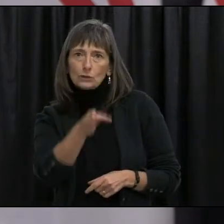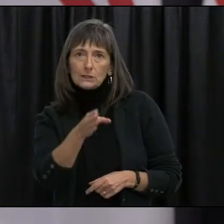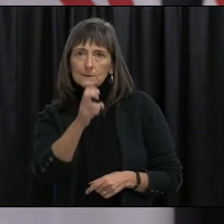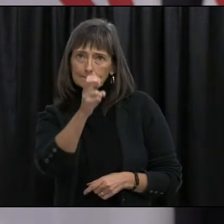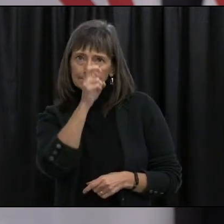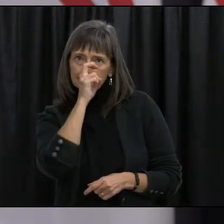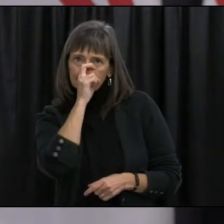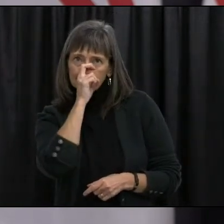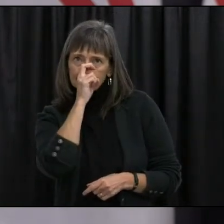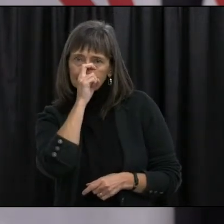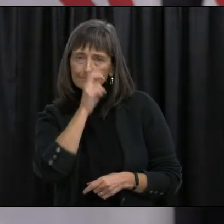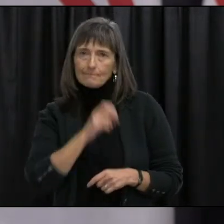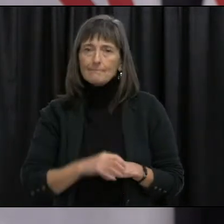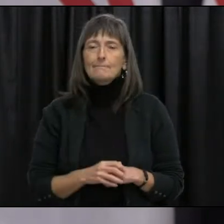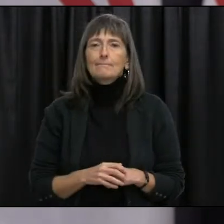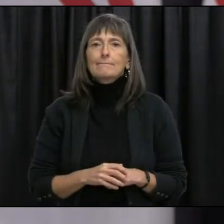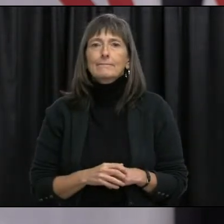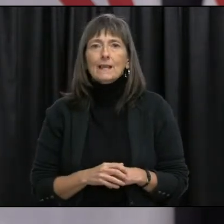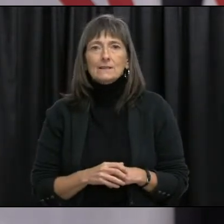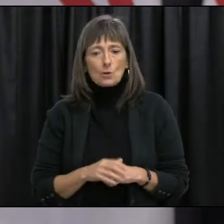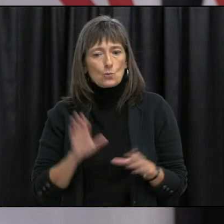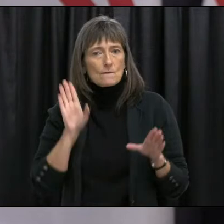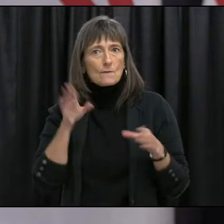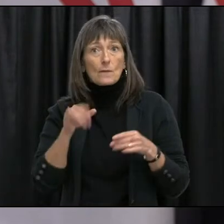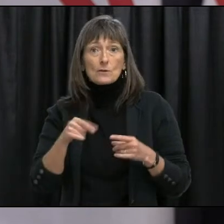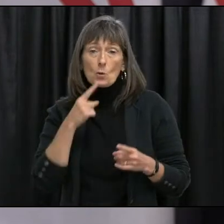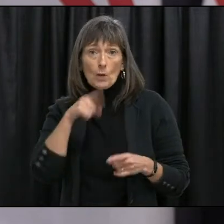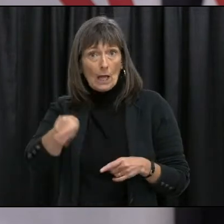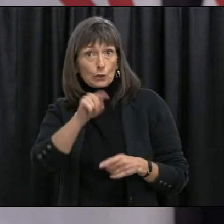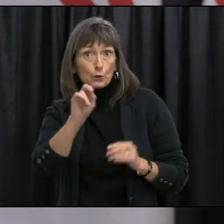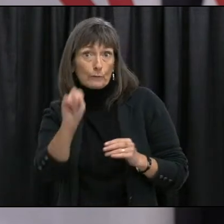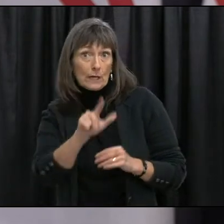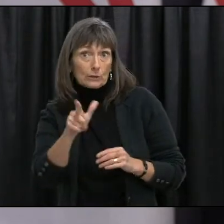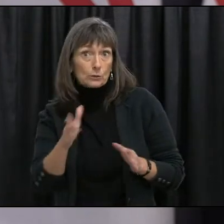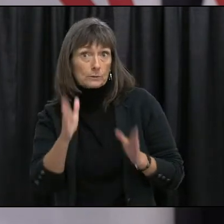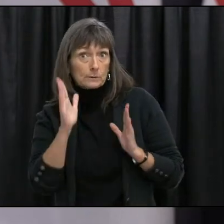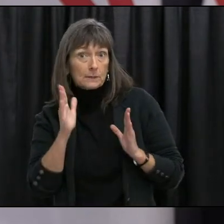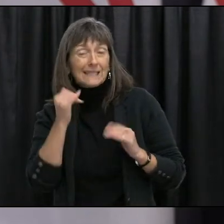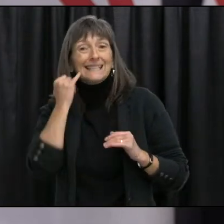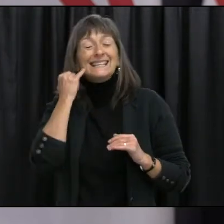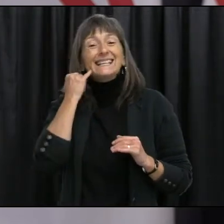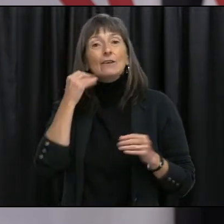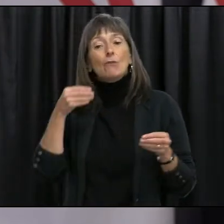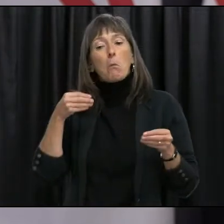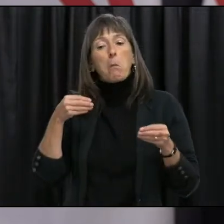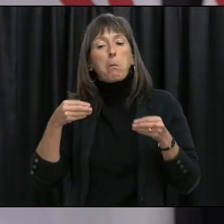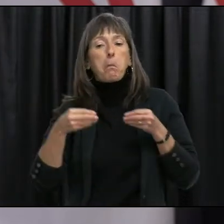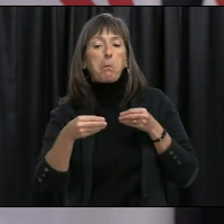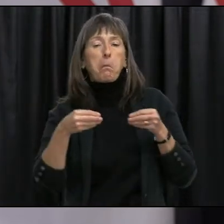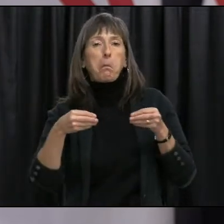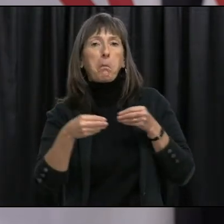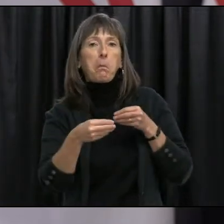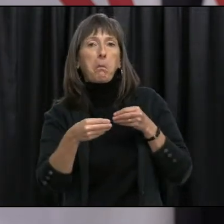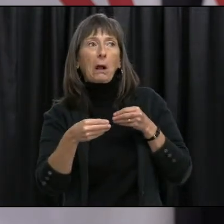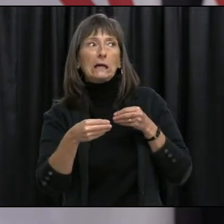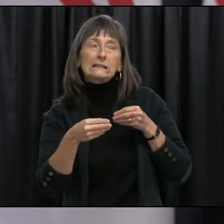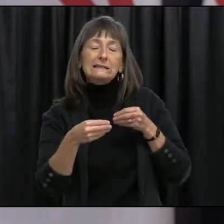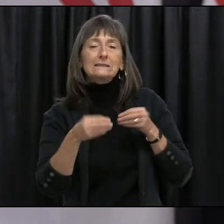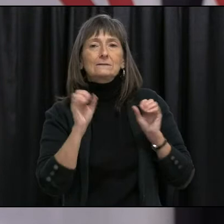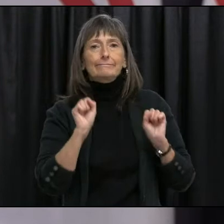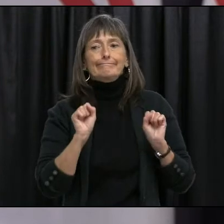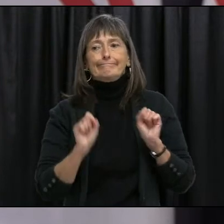it's a testament to the people of this province that they have done so. You relax it beyond a certain point at your own